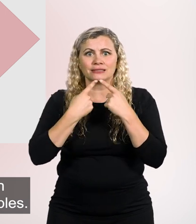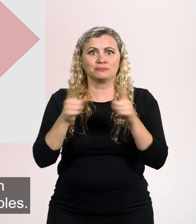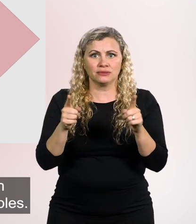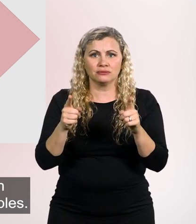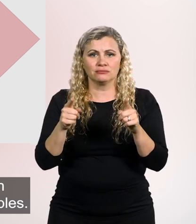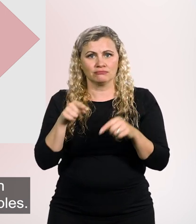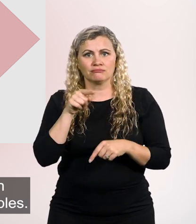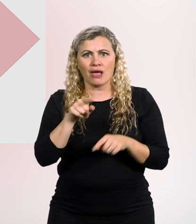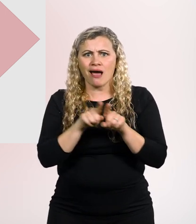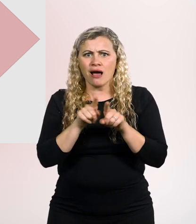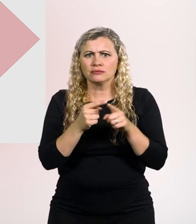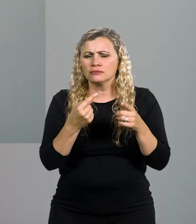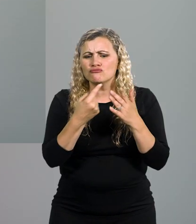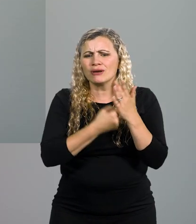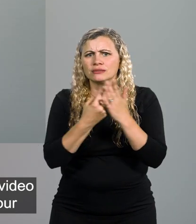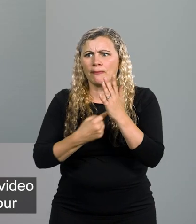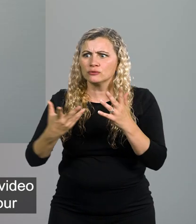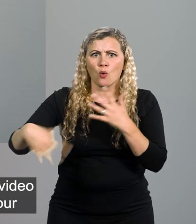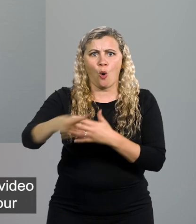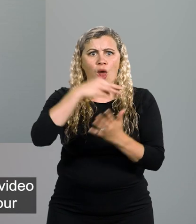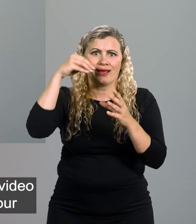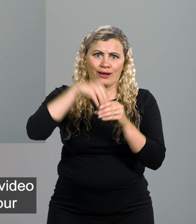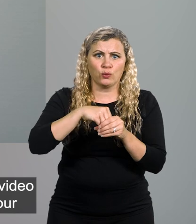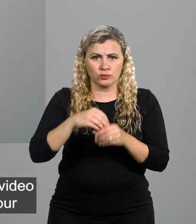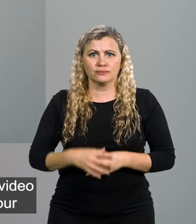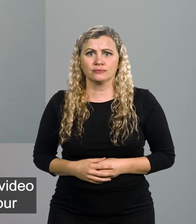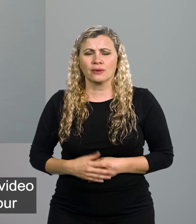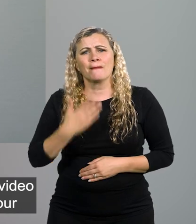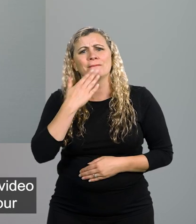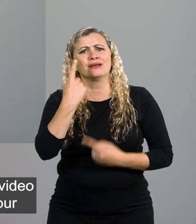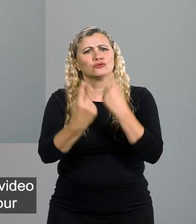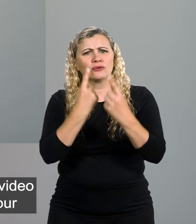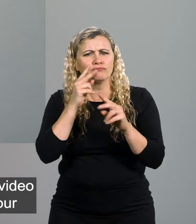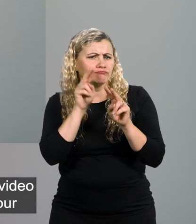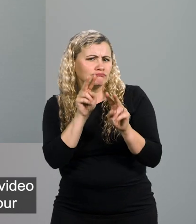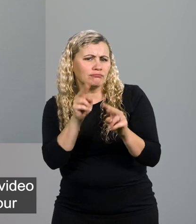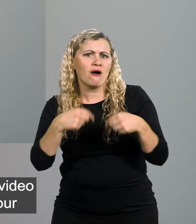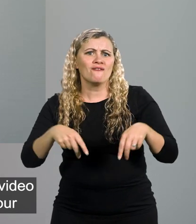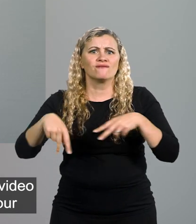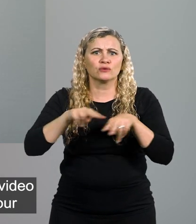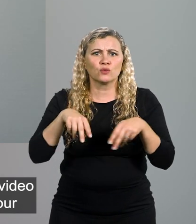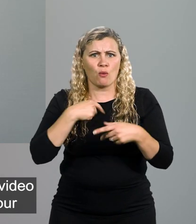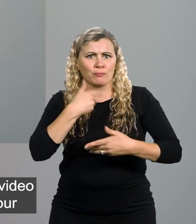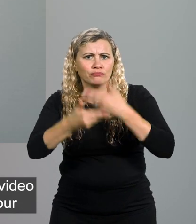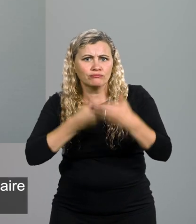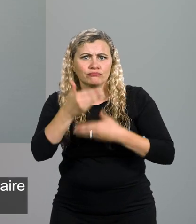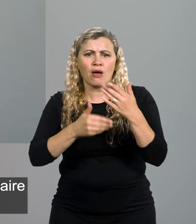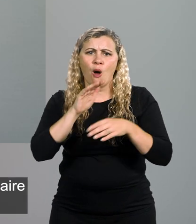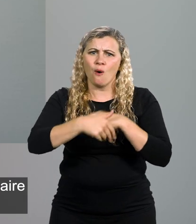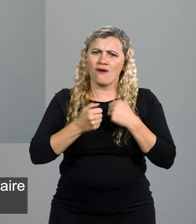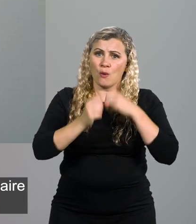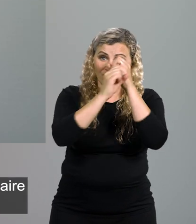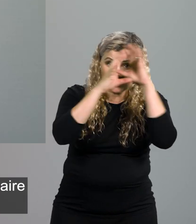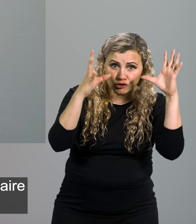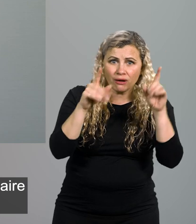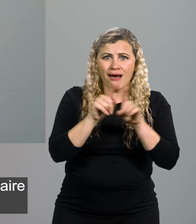cross-cutting principles please take some time to watch this video we've produced which explains our vision